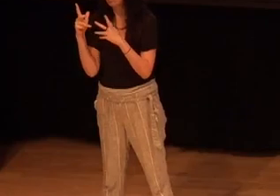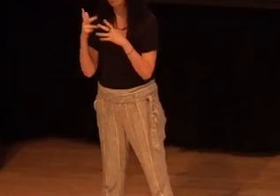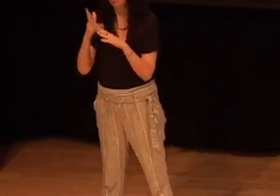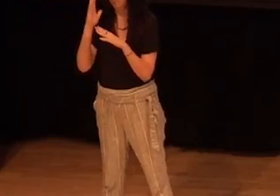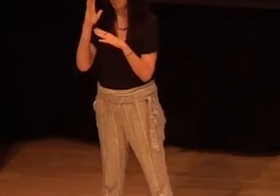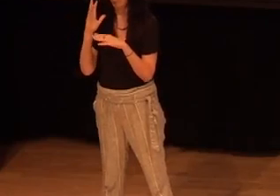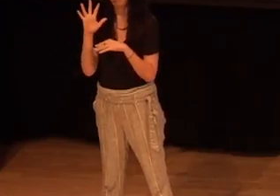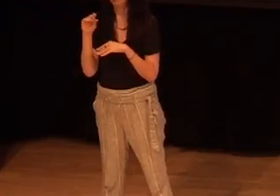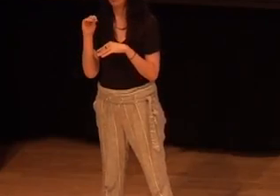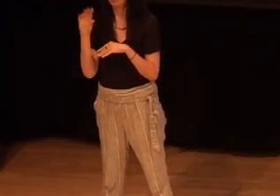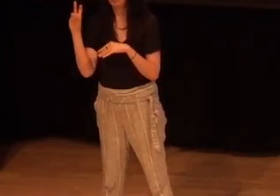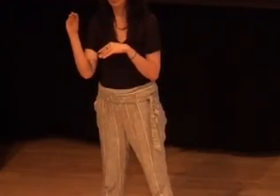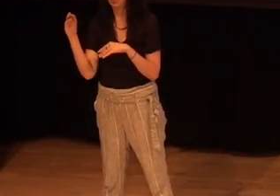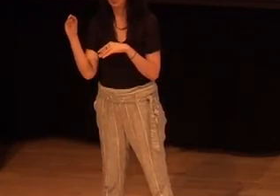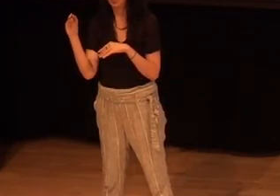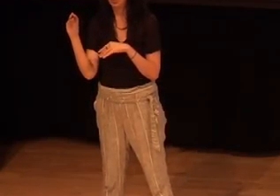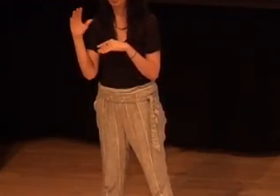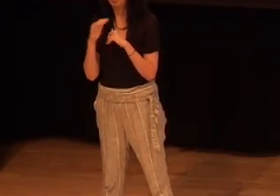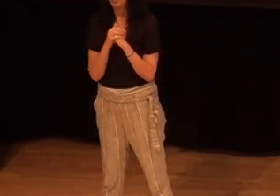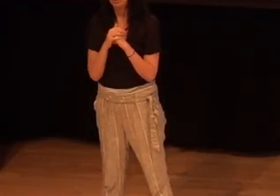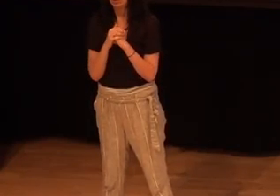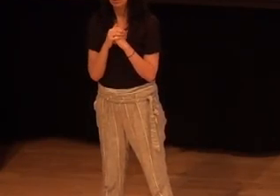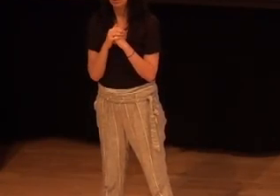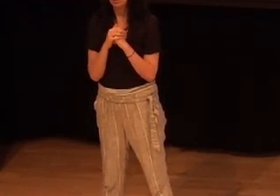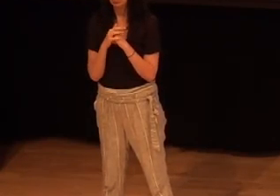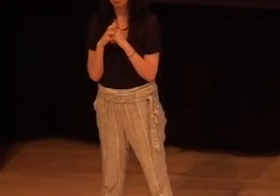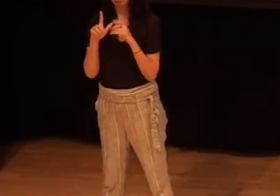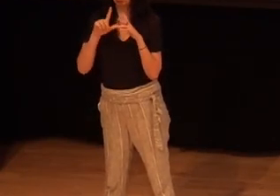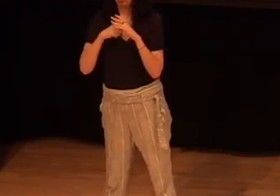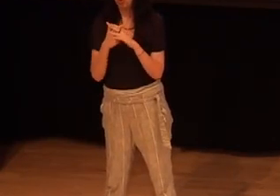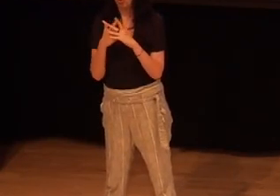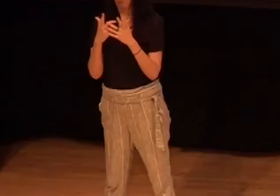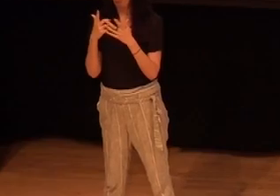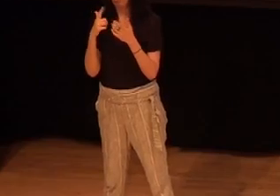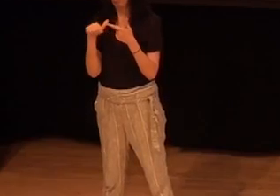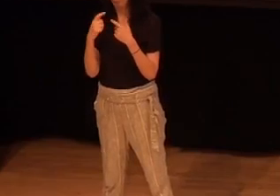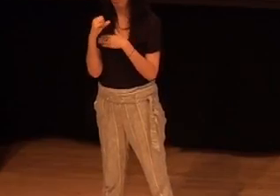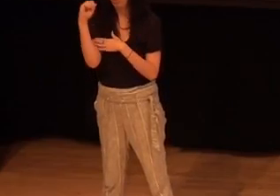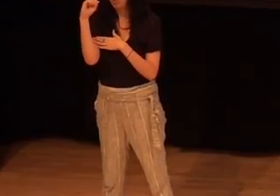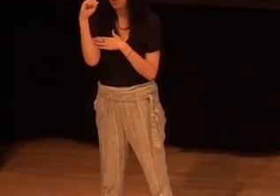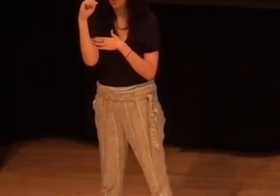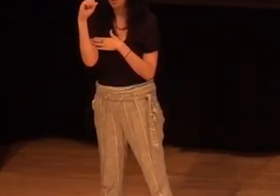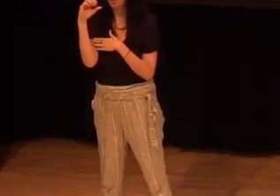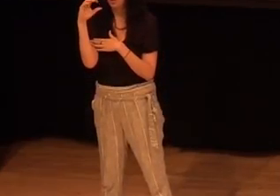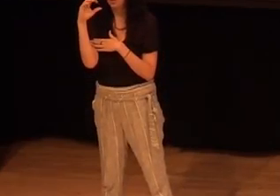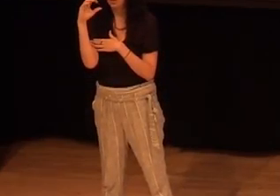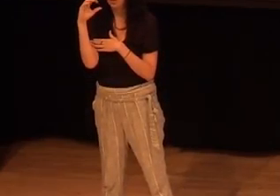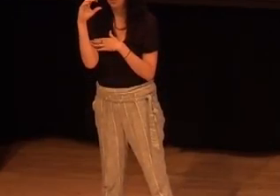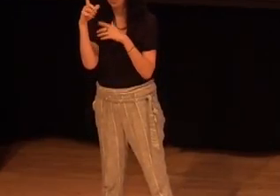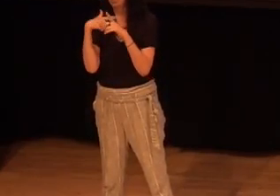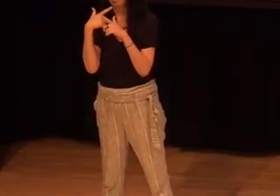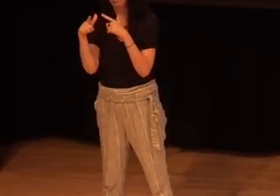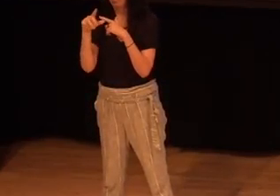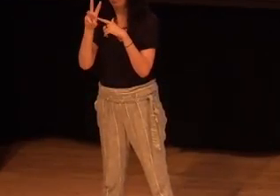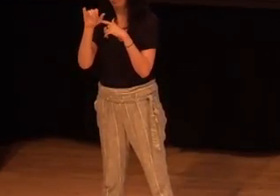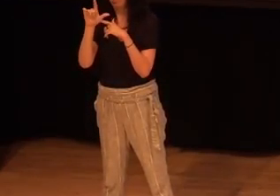of the 50s and 60s. It began as a car-centric movement, and then